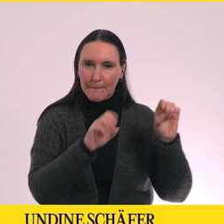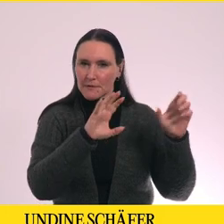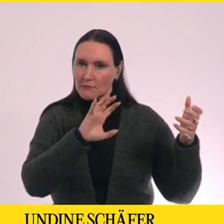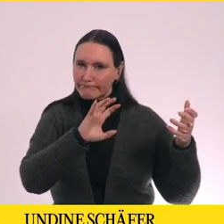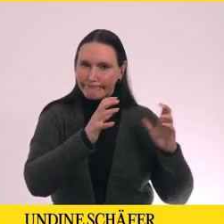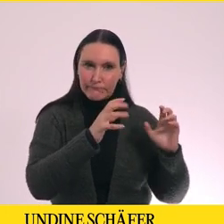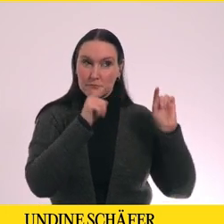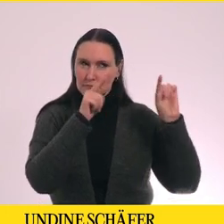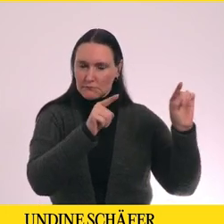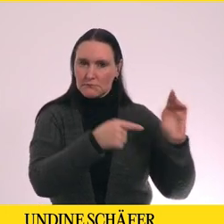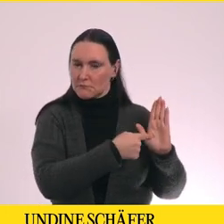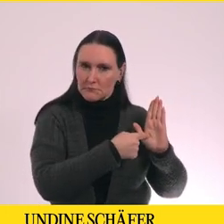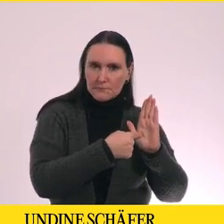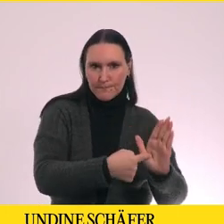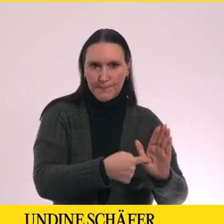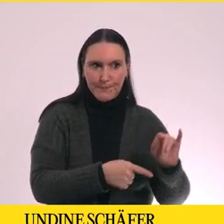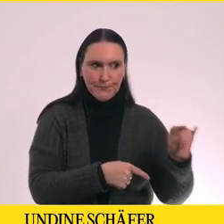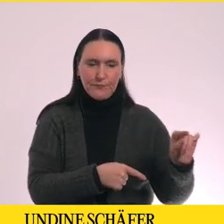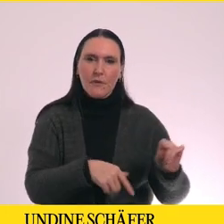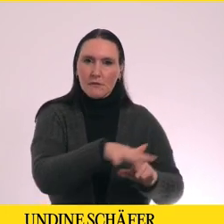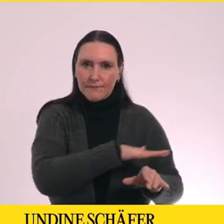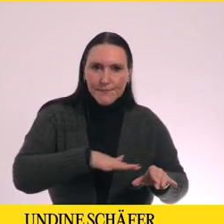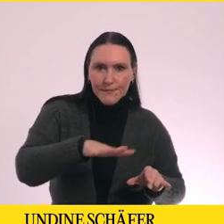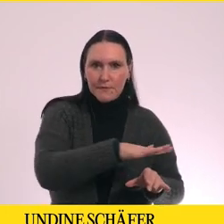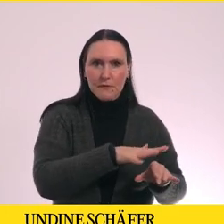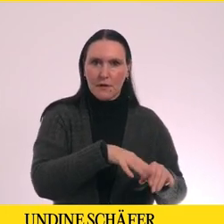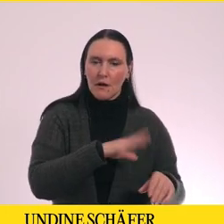an inclusive environment where